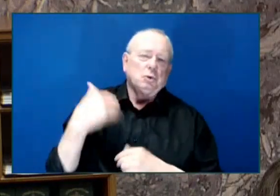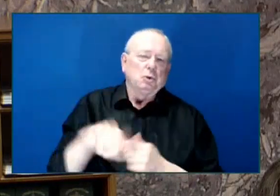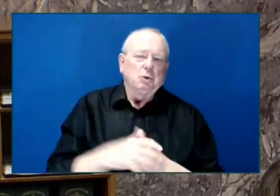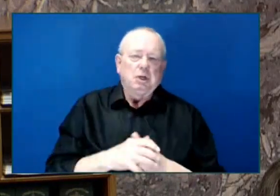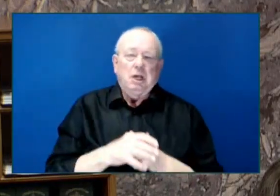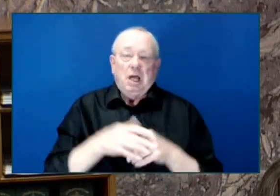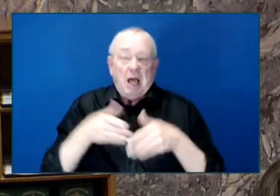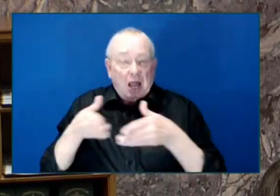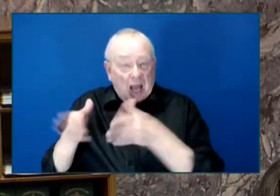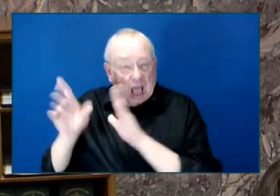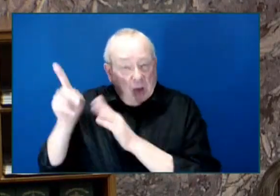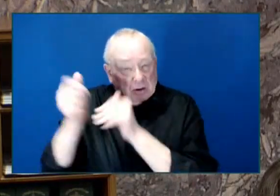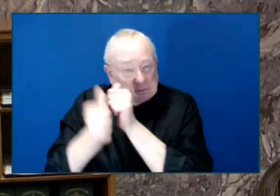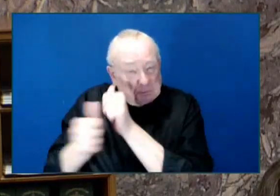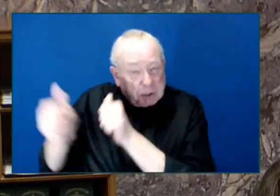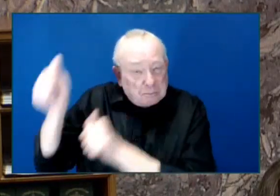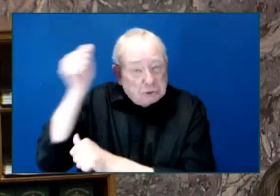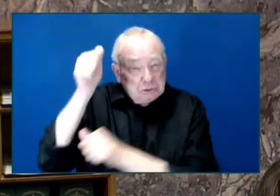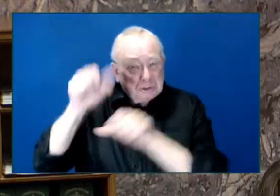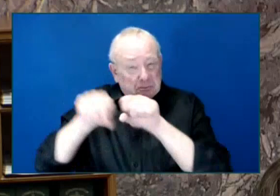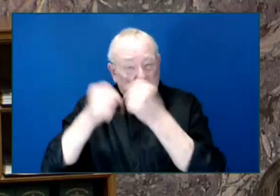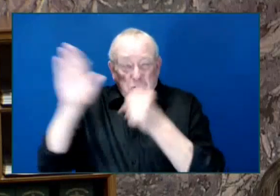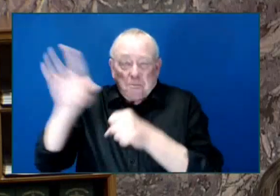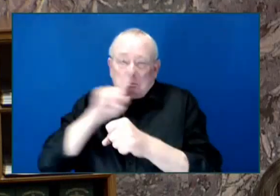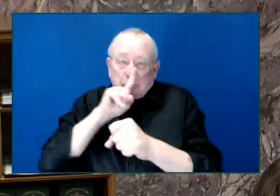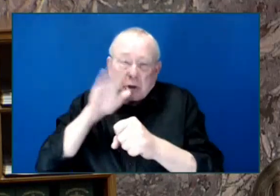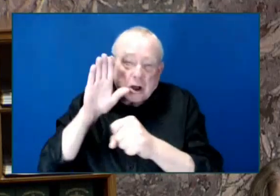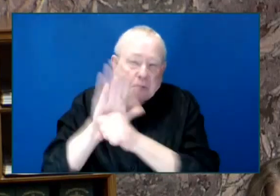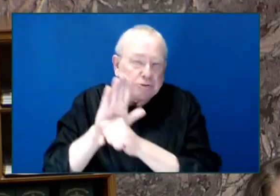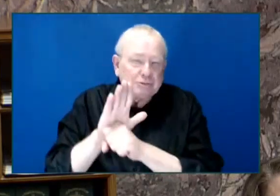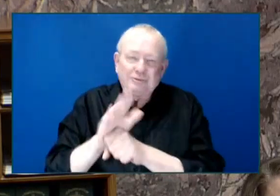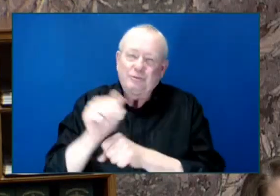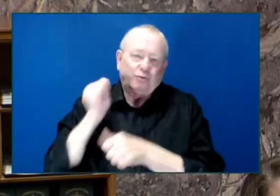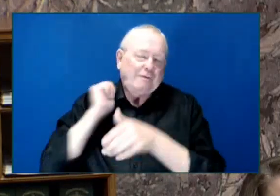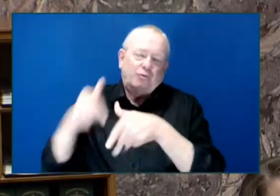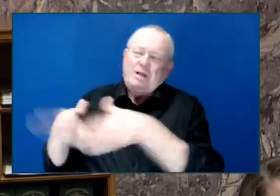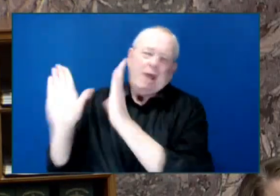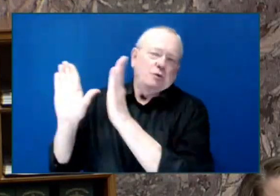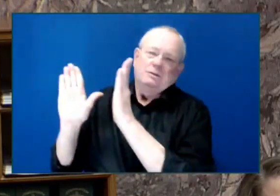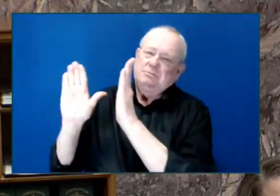word they gave to parents with autistic kids. And so my